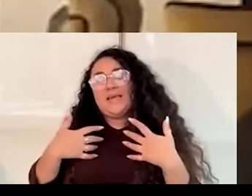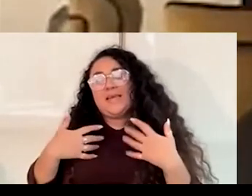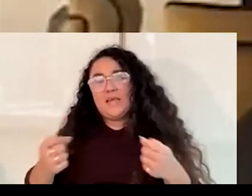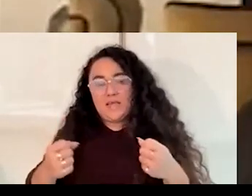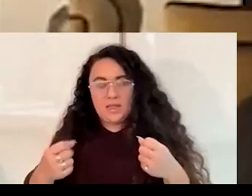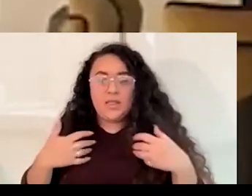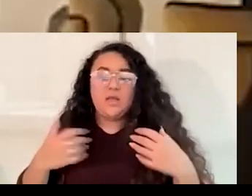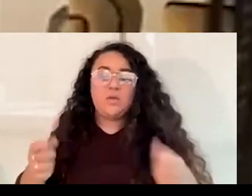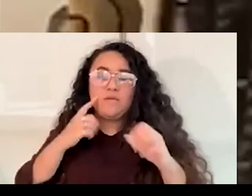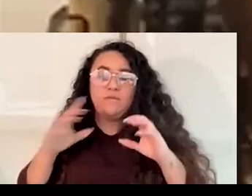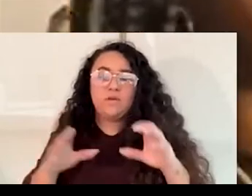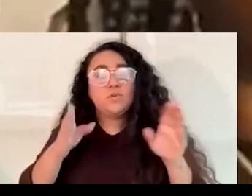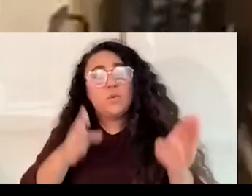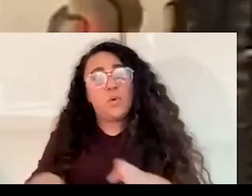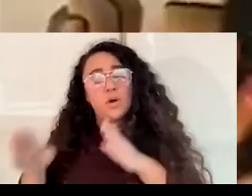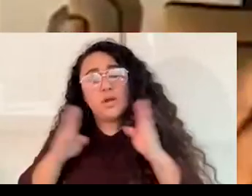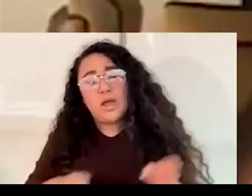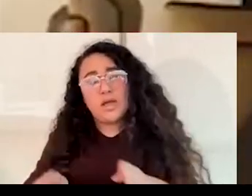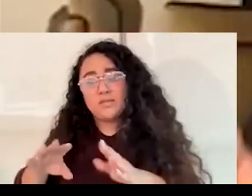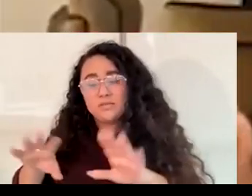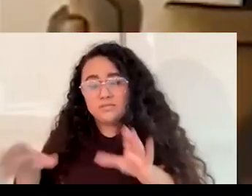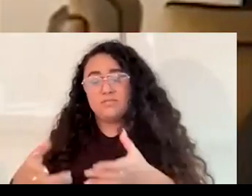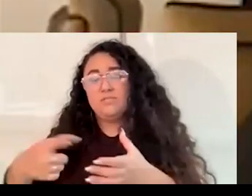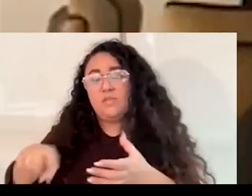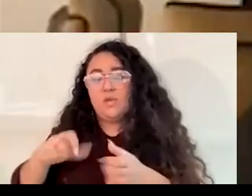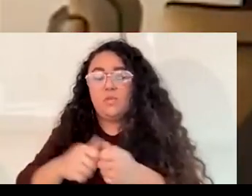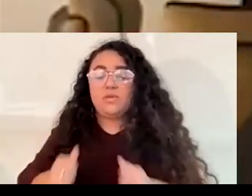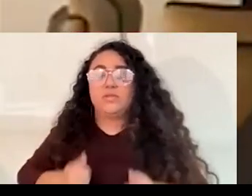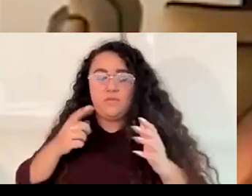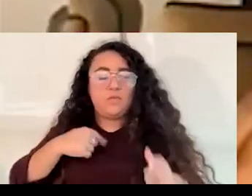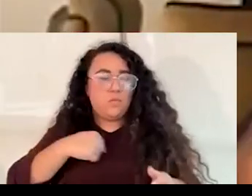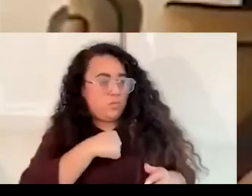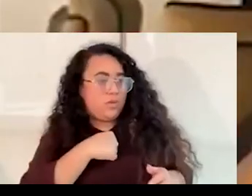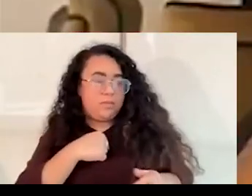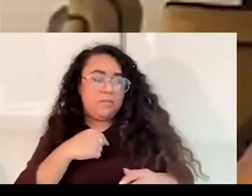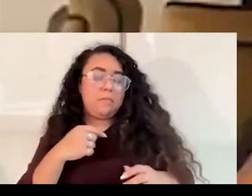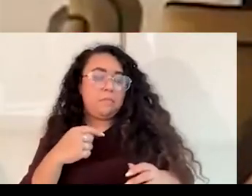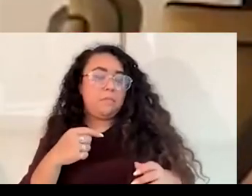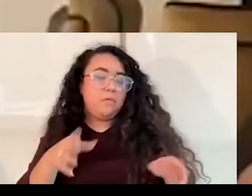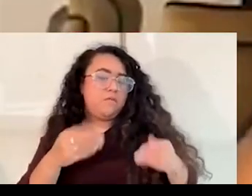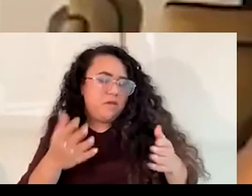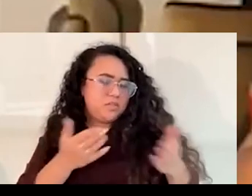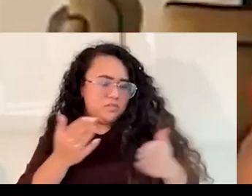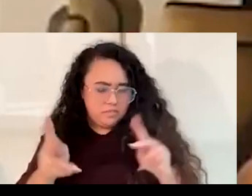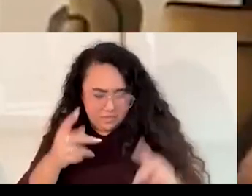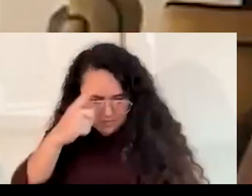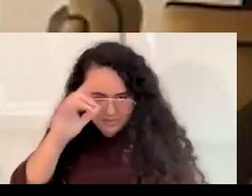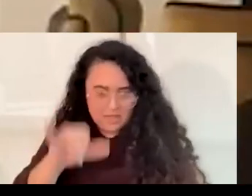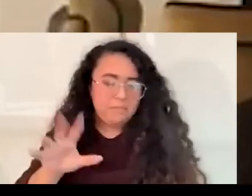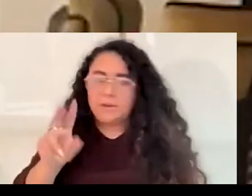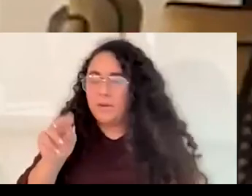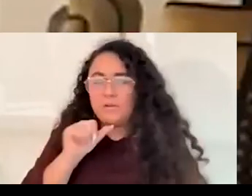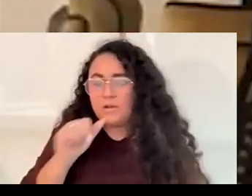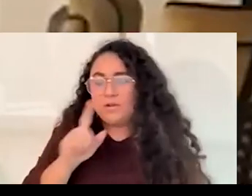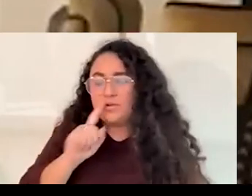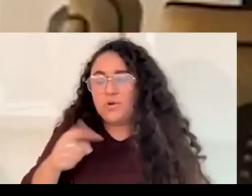policy change, folks assume that we provide a service, like that we're service providers, but we're not. We're actually rolling